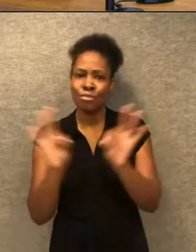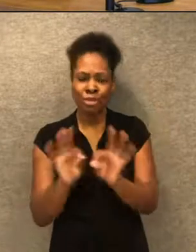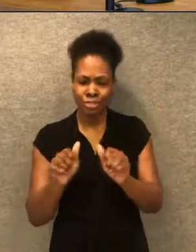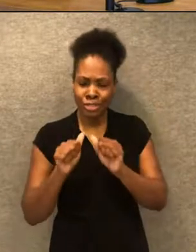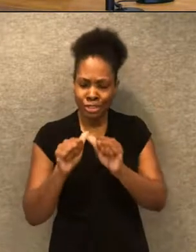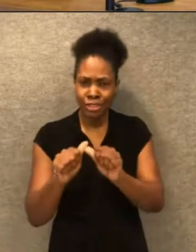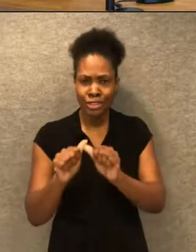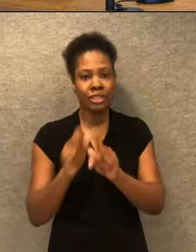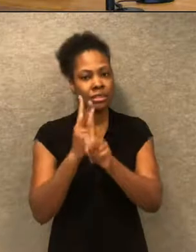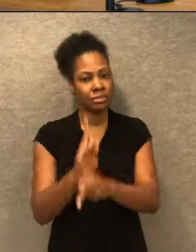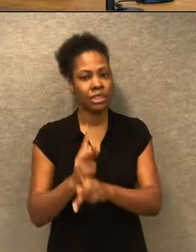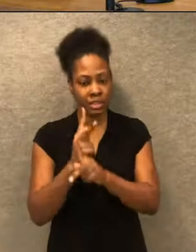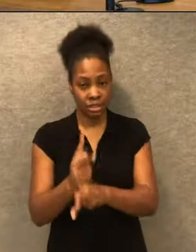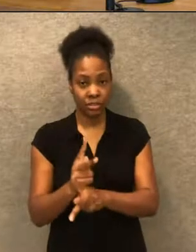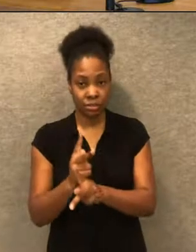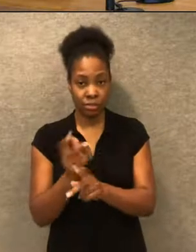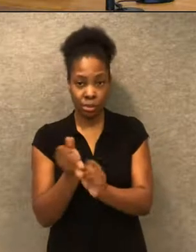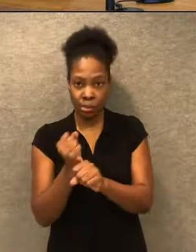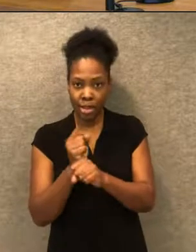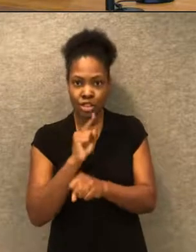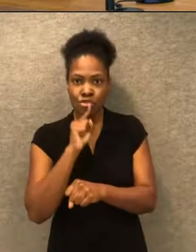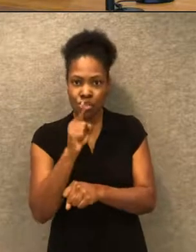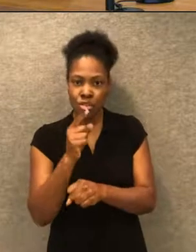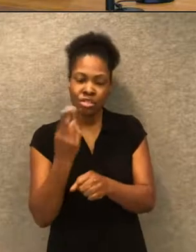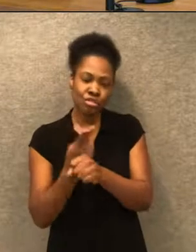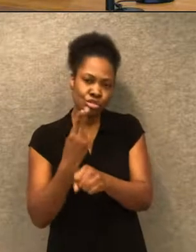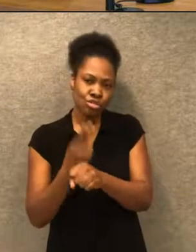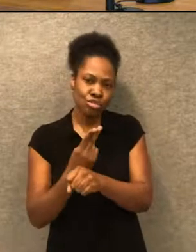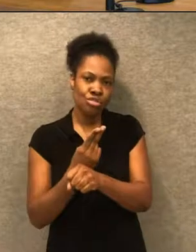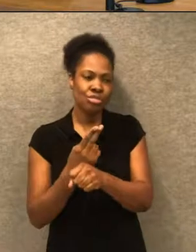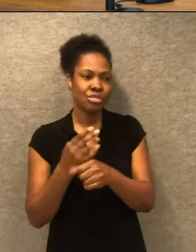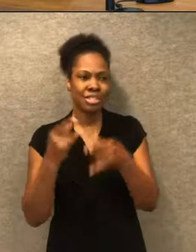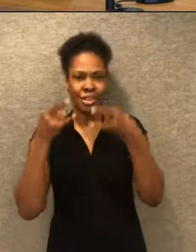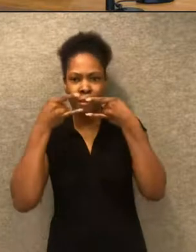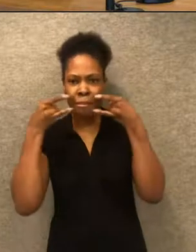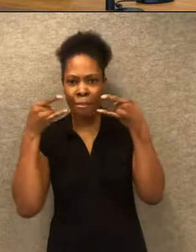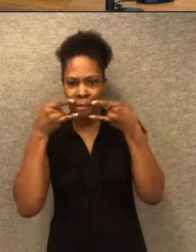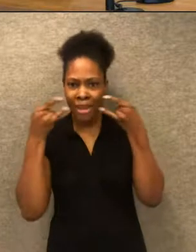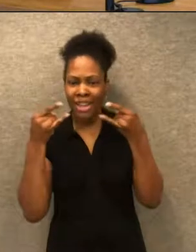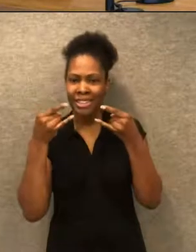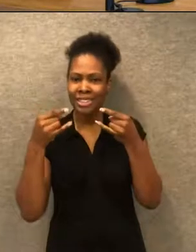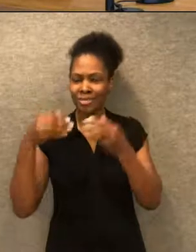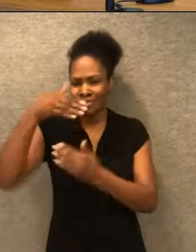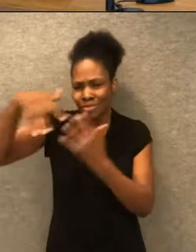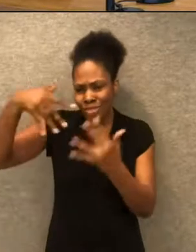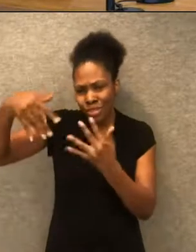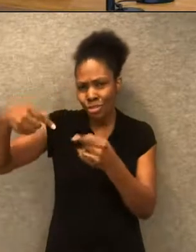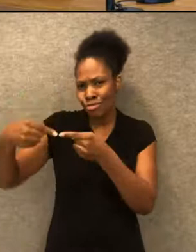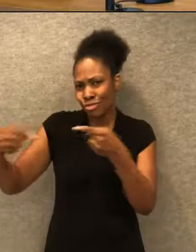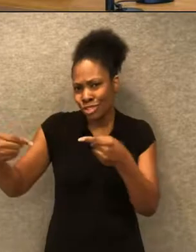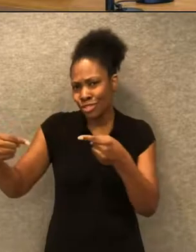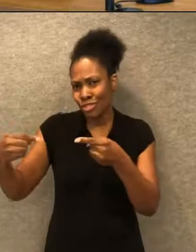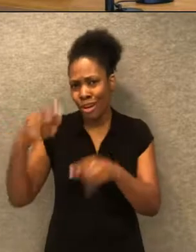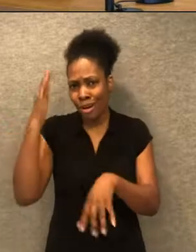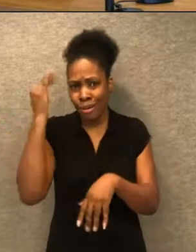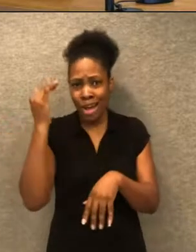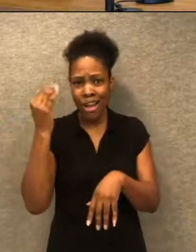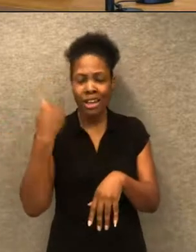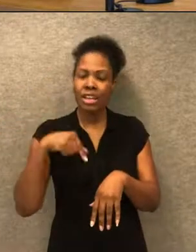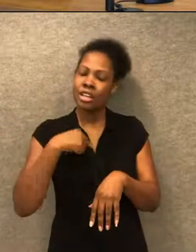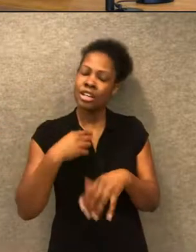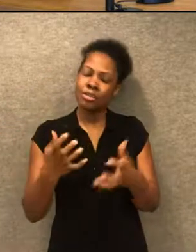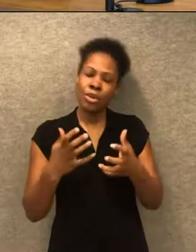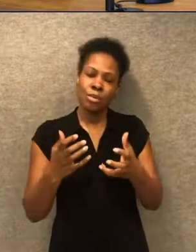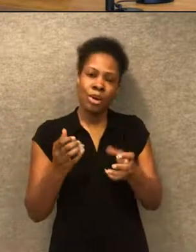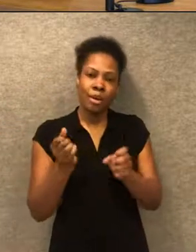diligent and make sure they're taking the necessary precautions, because we don't want all of the hard work that was done over the past several weeks to be